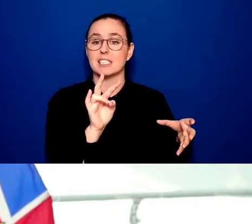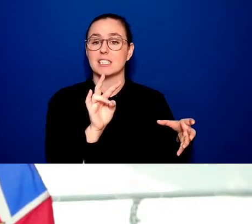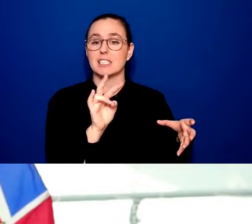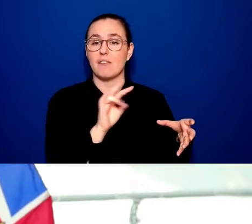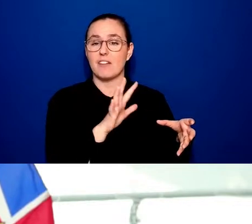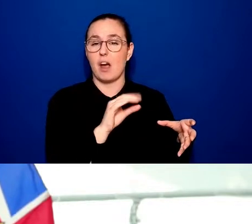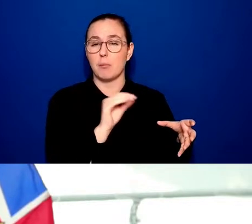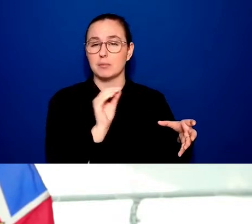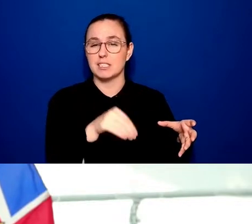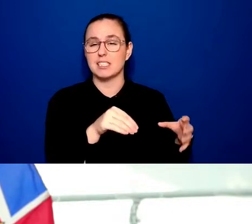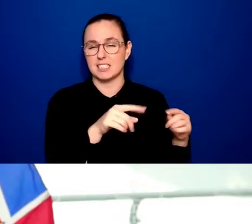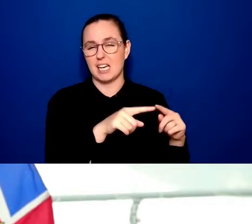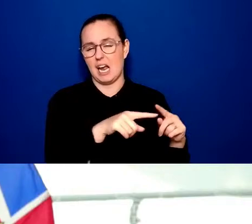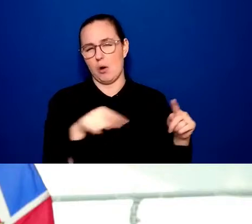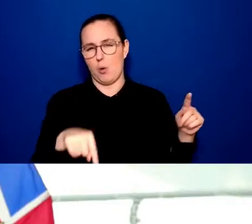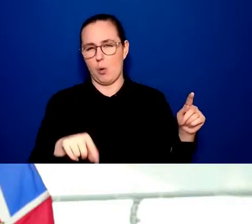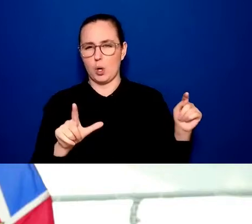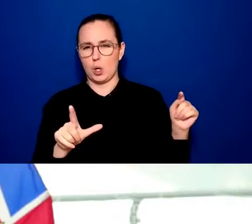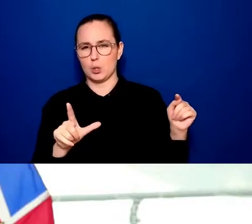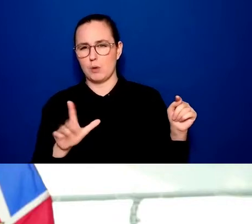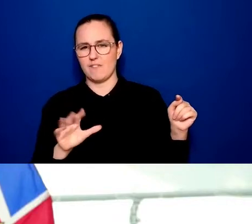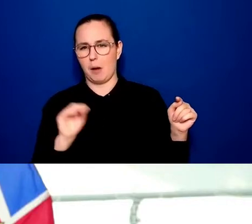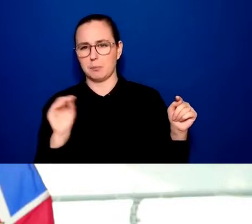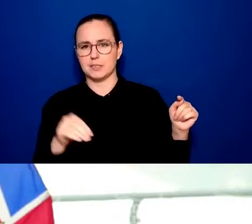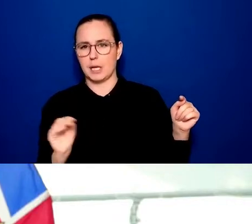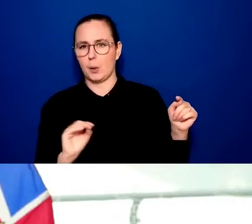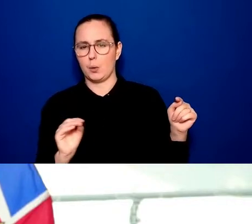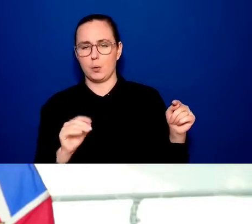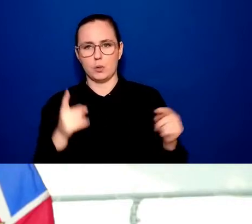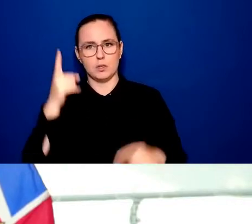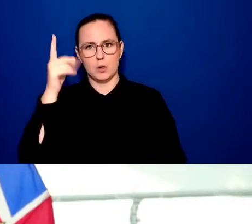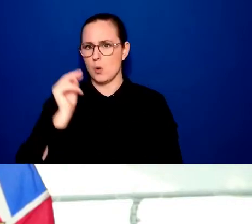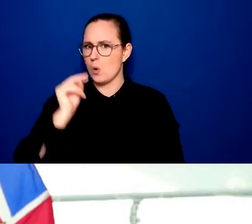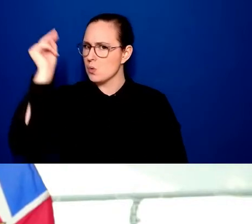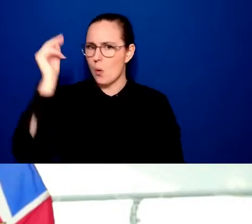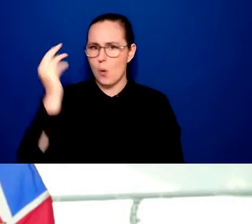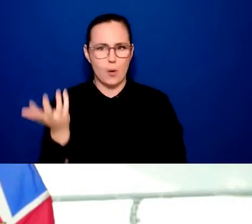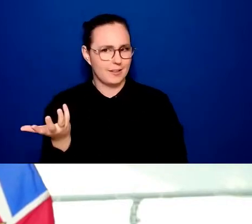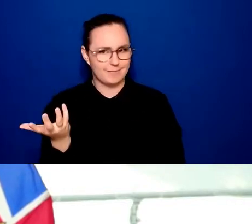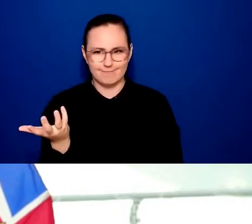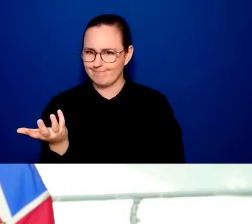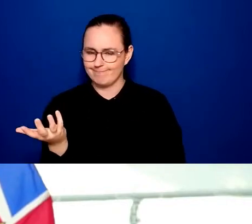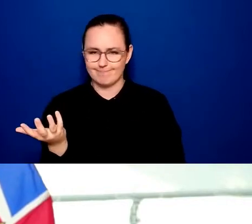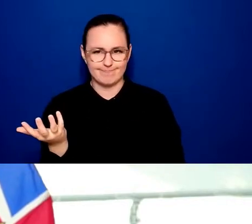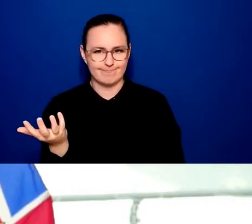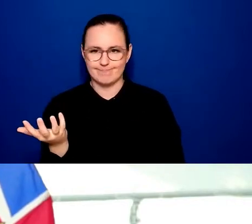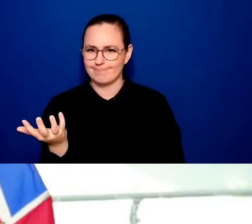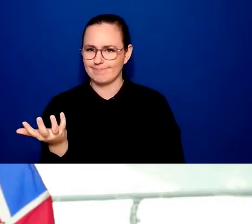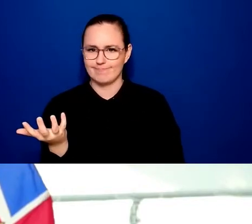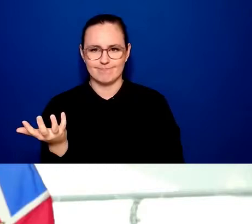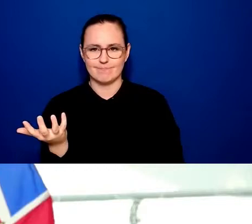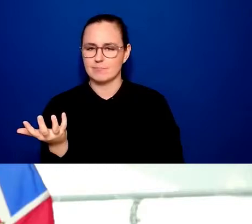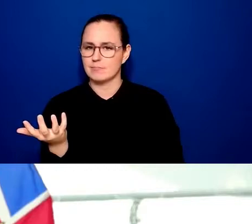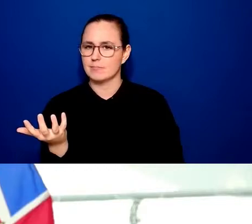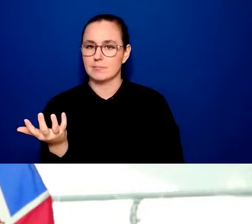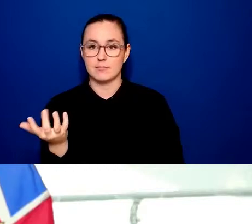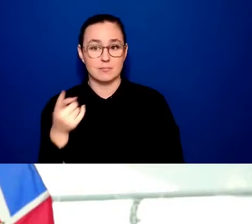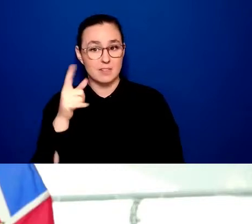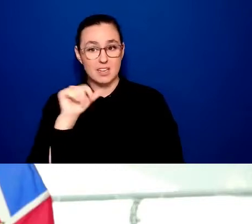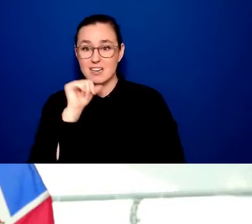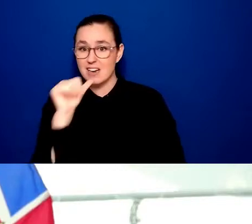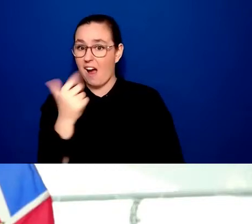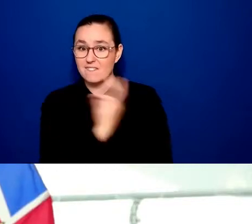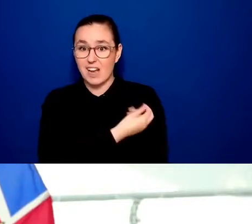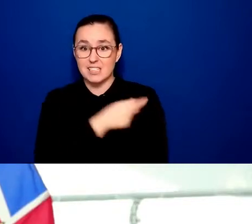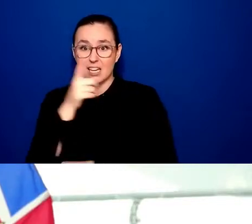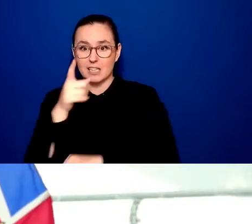25%, is twice as many per capita of unvaccinated people. And in a pandemic of the unvaccinated, that makes everyone and puts everyone at